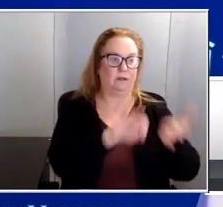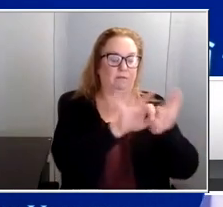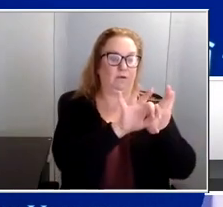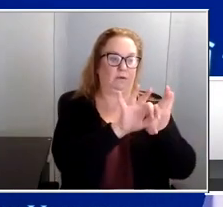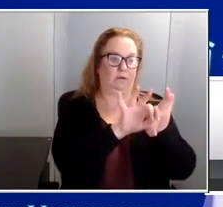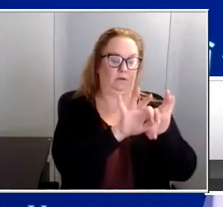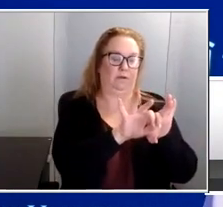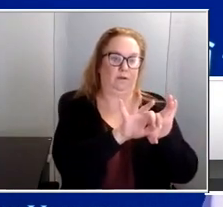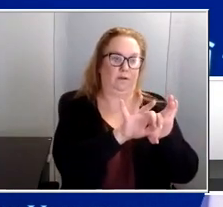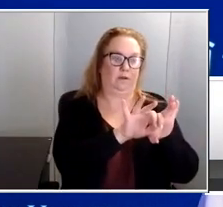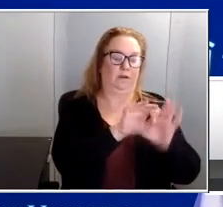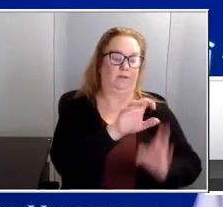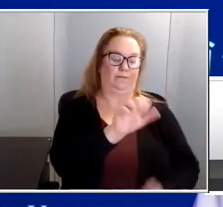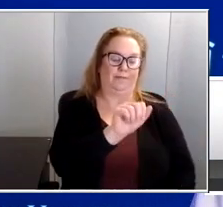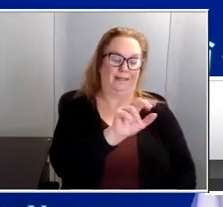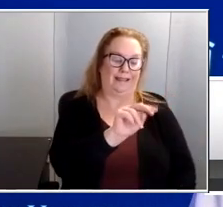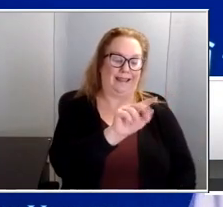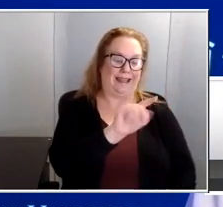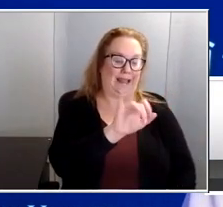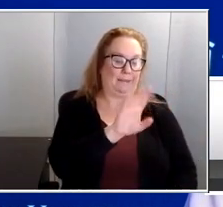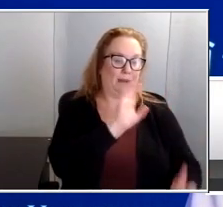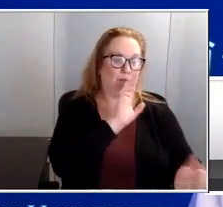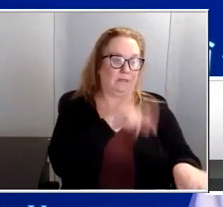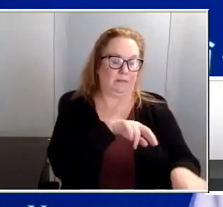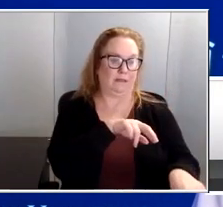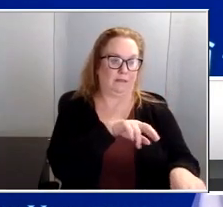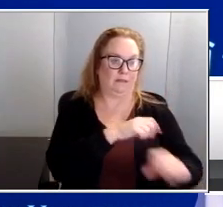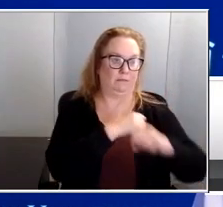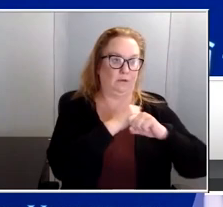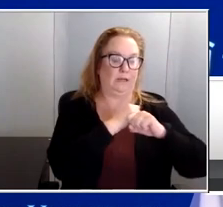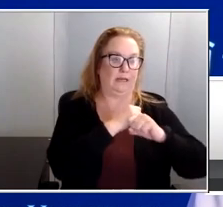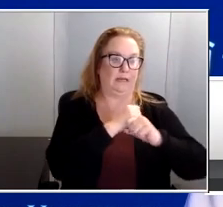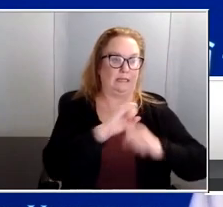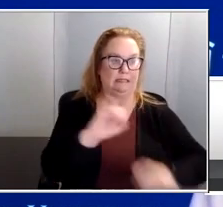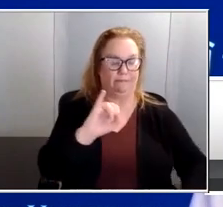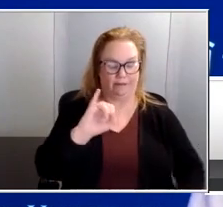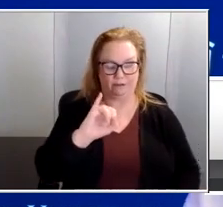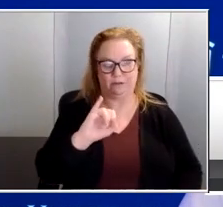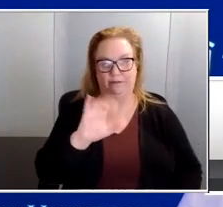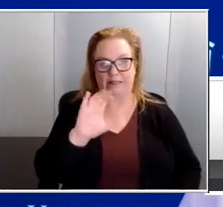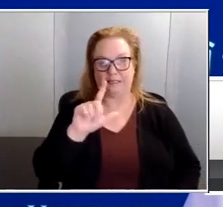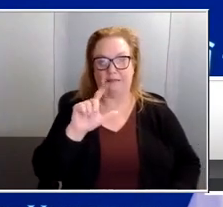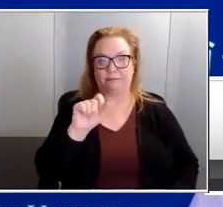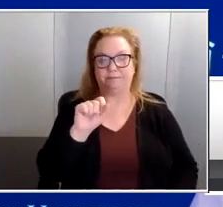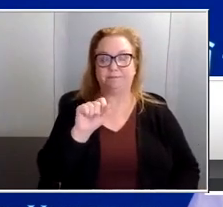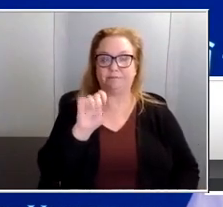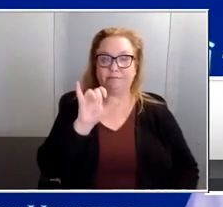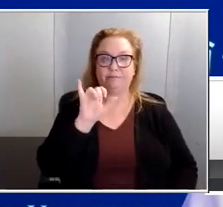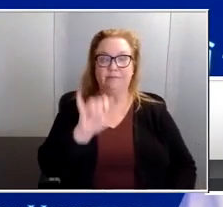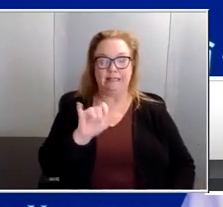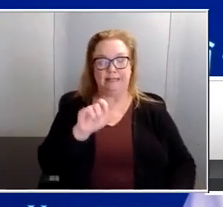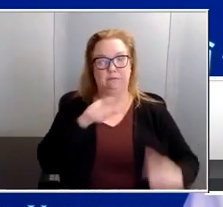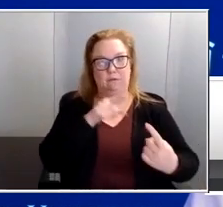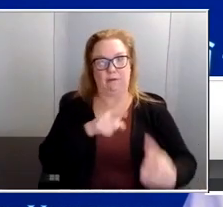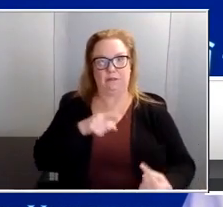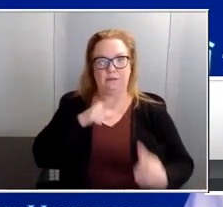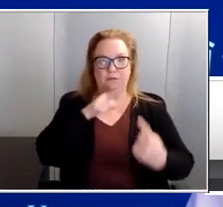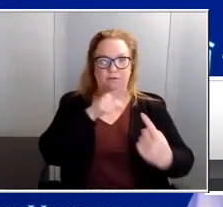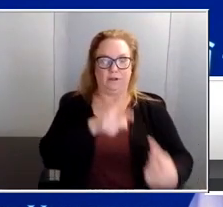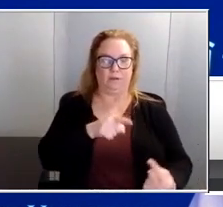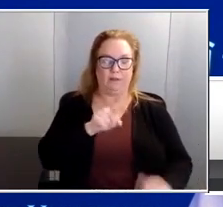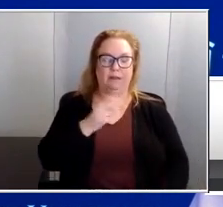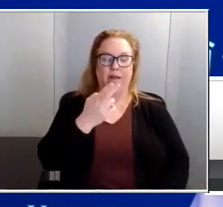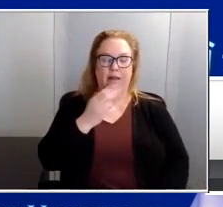extreme antibody responses to help protect against infecting those cells. And that's really what we've been struggling with. We know that